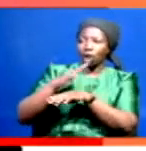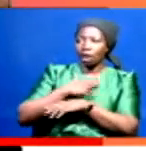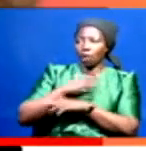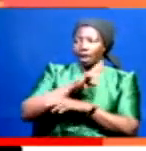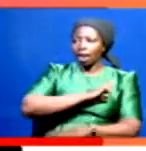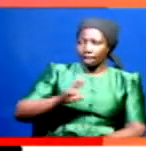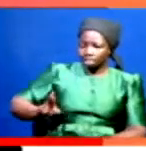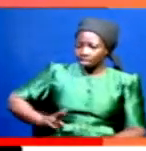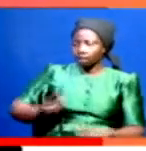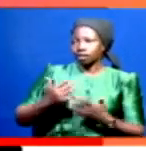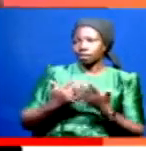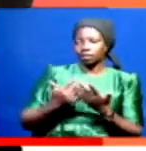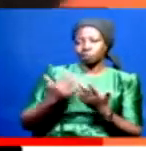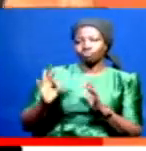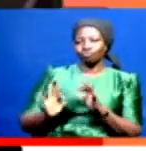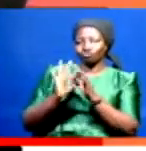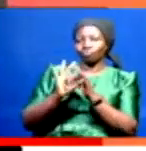what we are more inclined to,